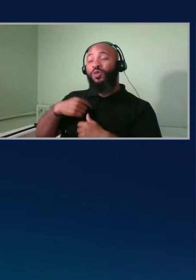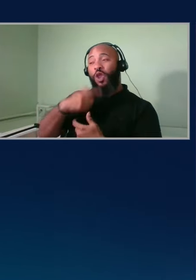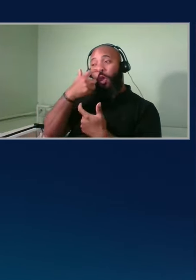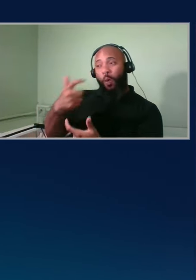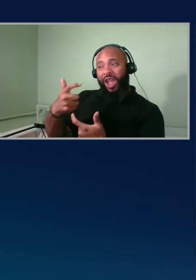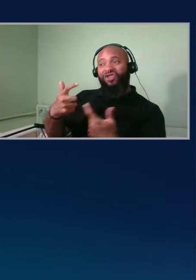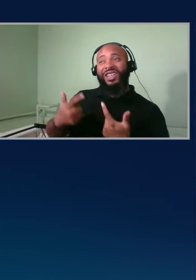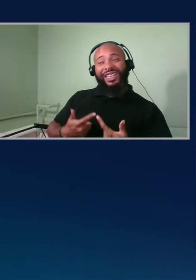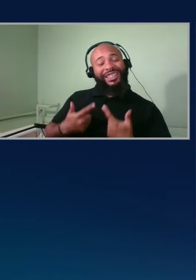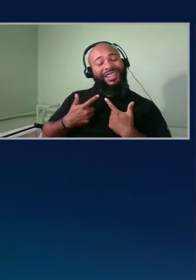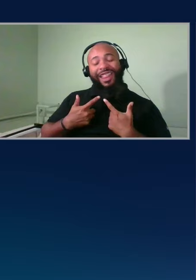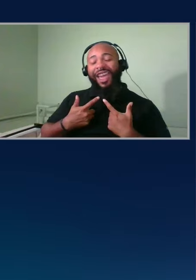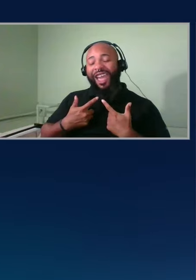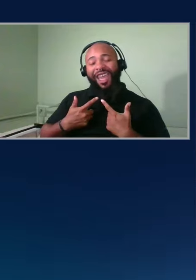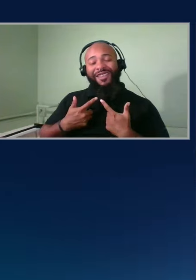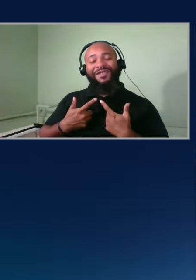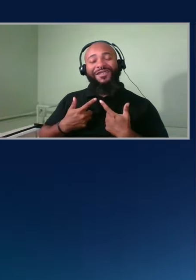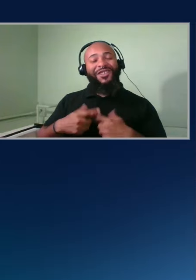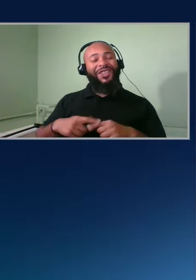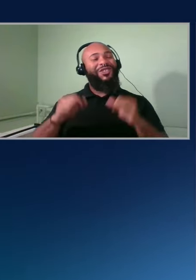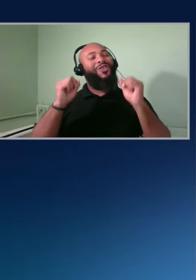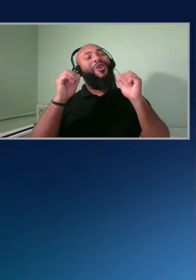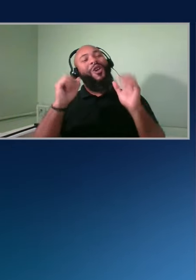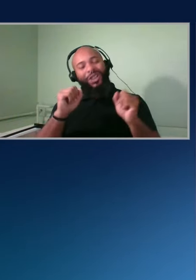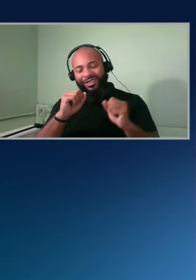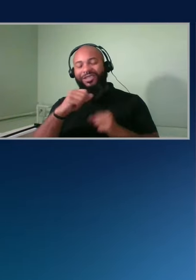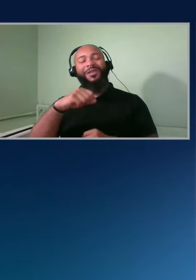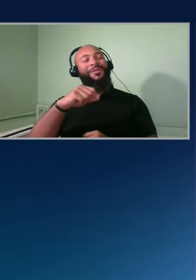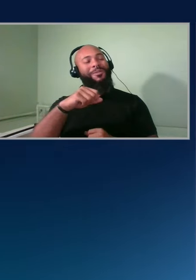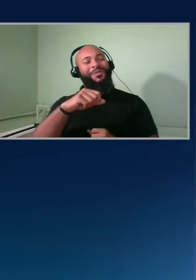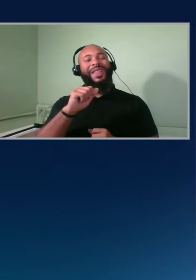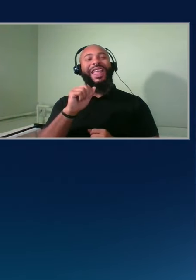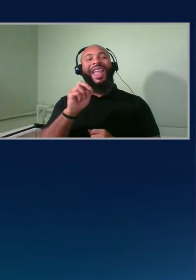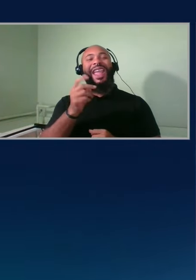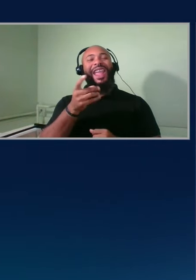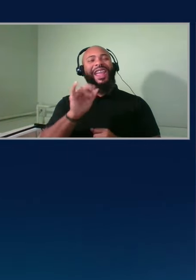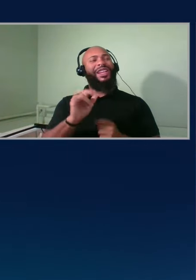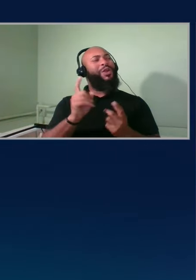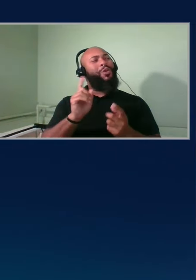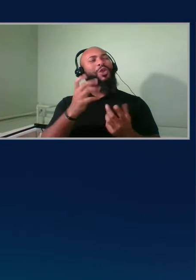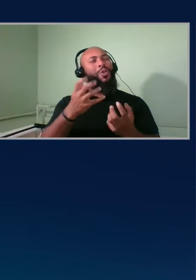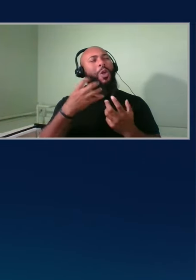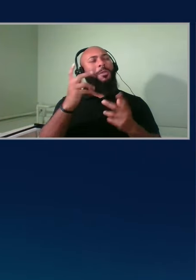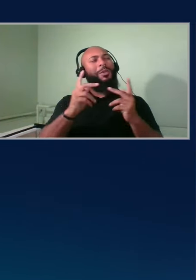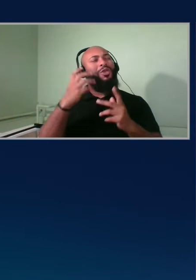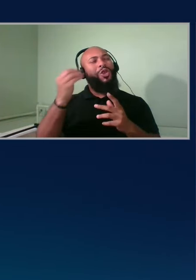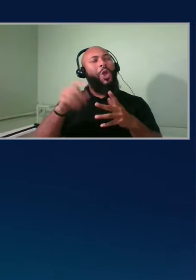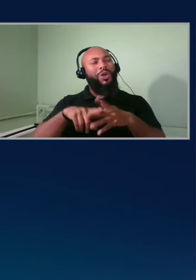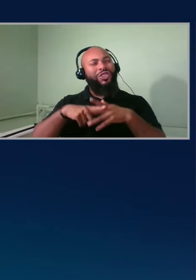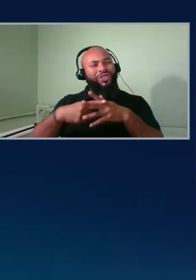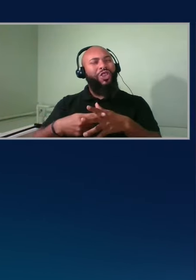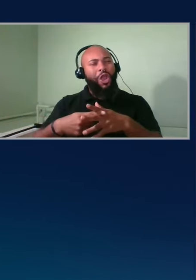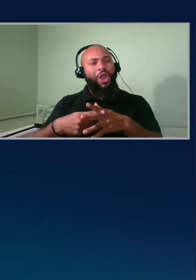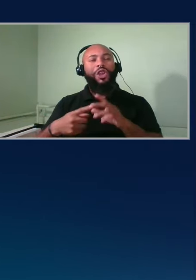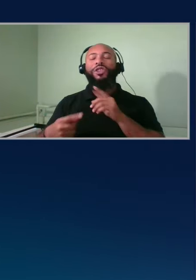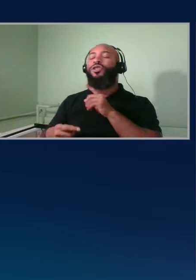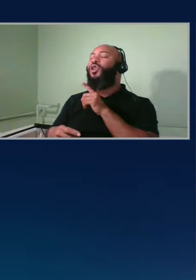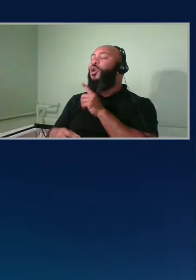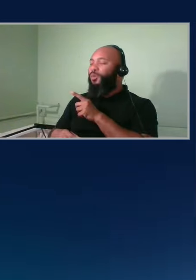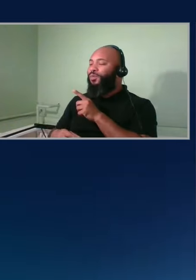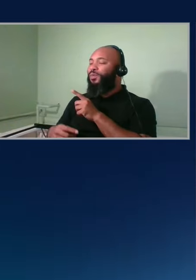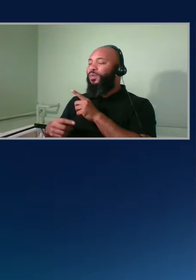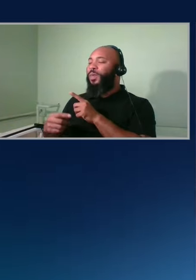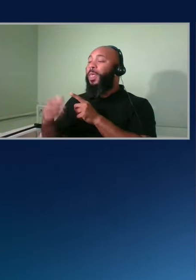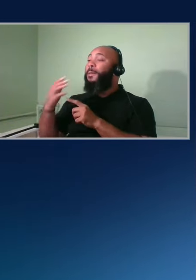Awesome. Nice. Andy, where do you want people to go to get started? So, the place I would say to go get started is